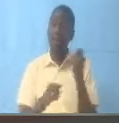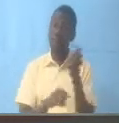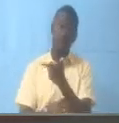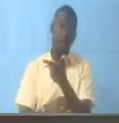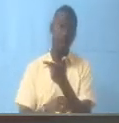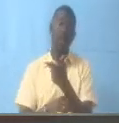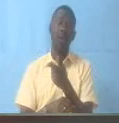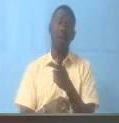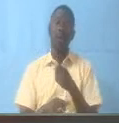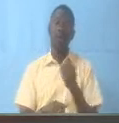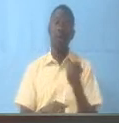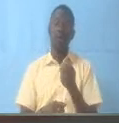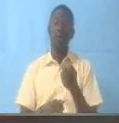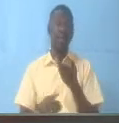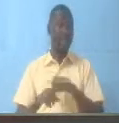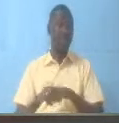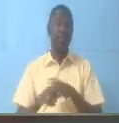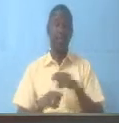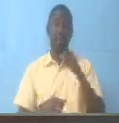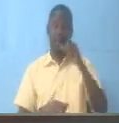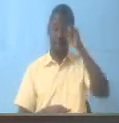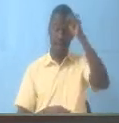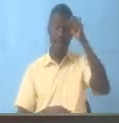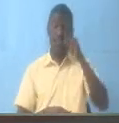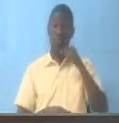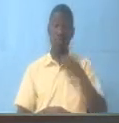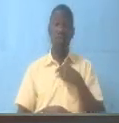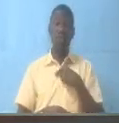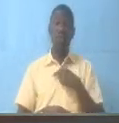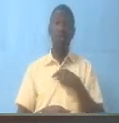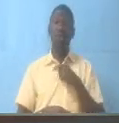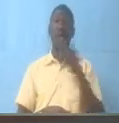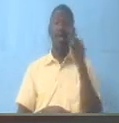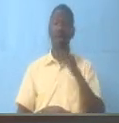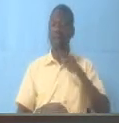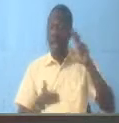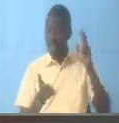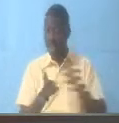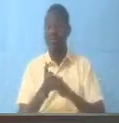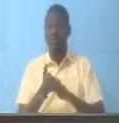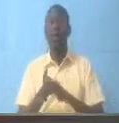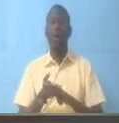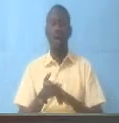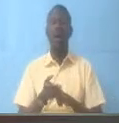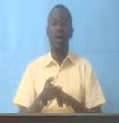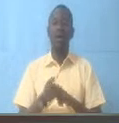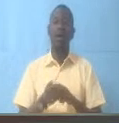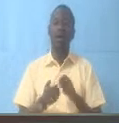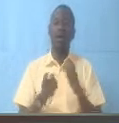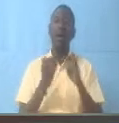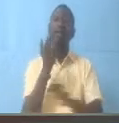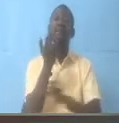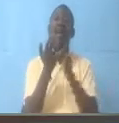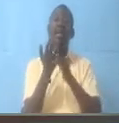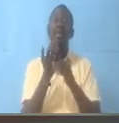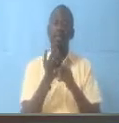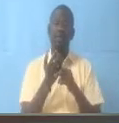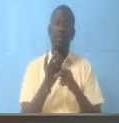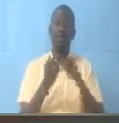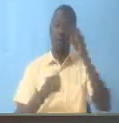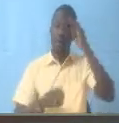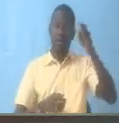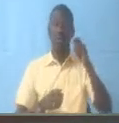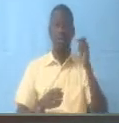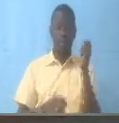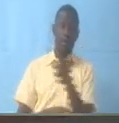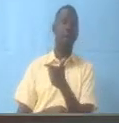finance minister cannot take out any funds if the president doesn't agree with it, especially at that level. Finance sax ñoom itamit di buntu bi saytu keesi